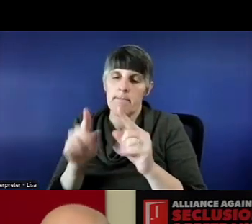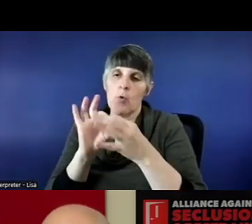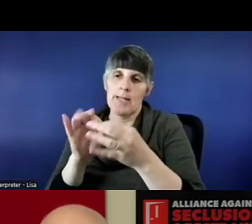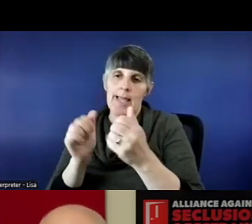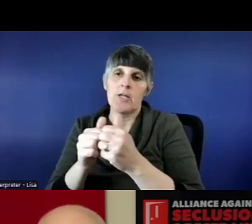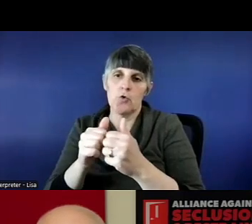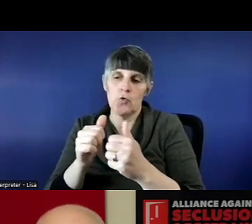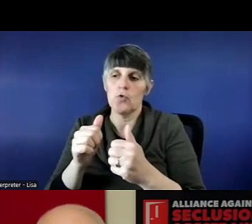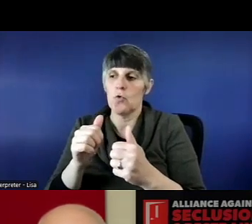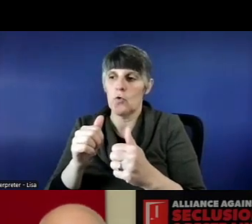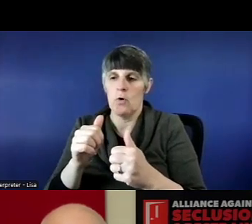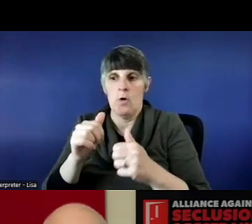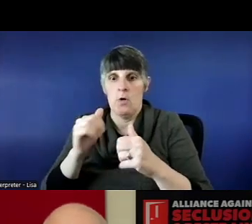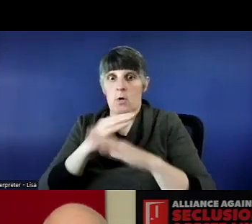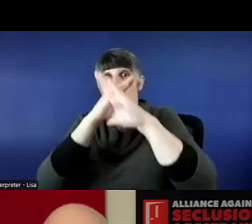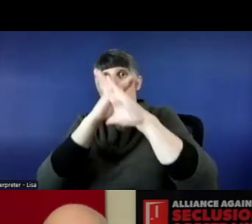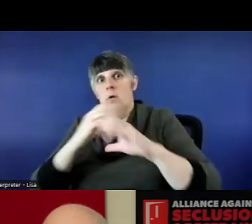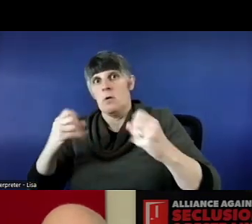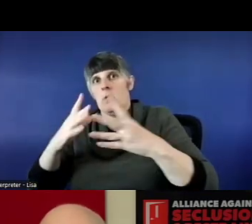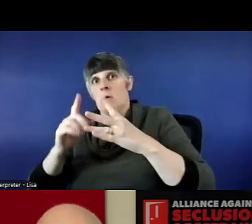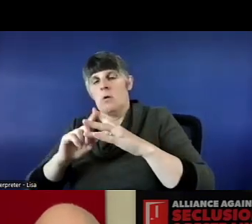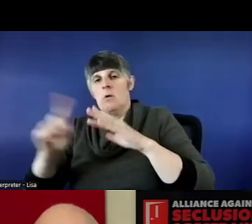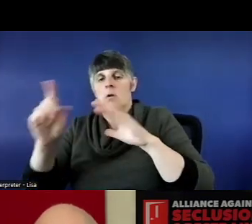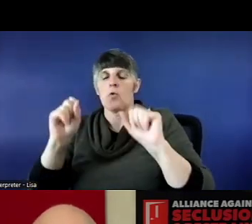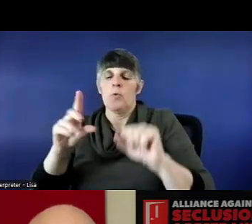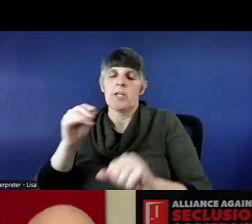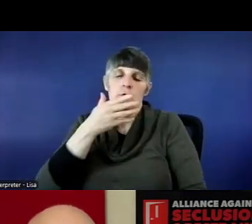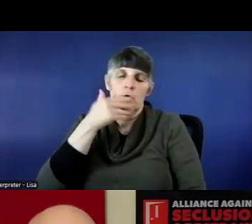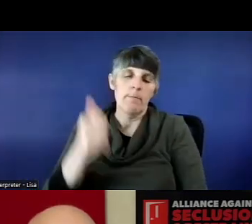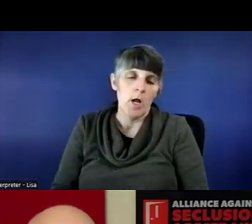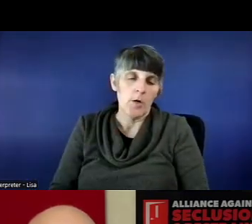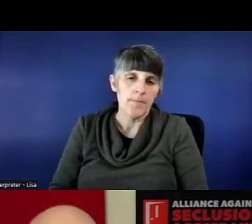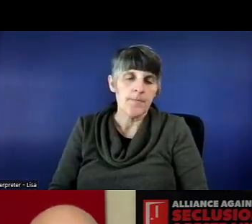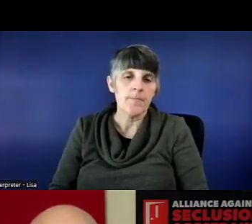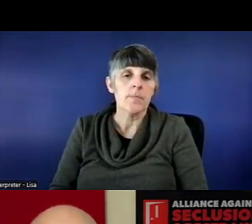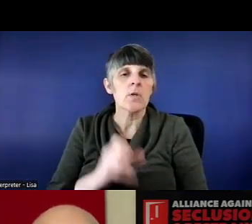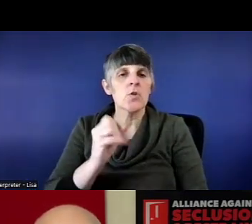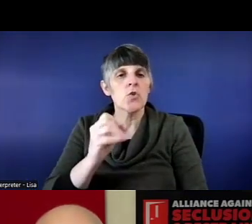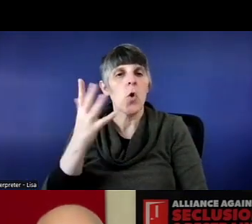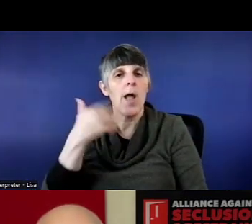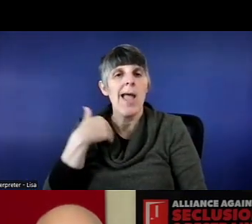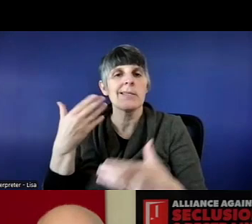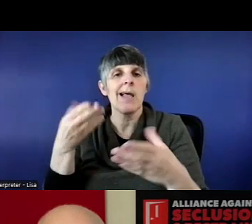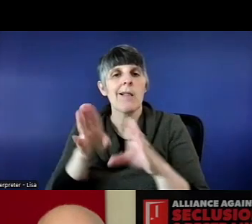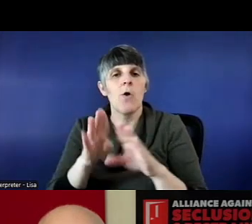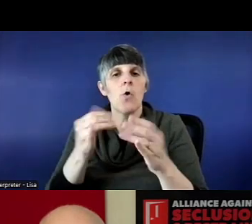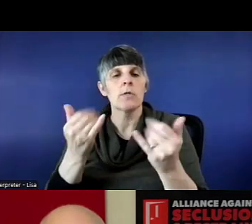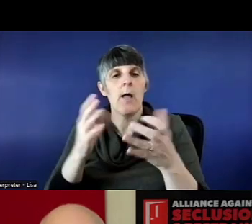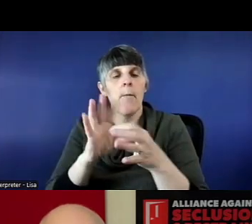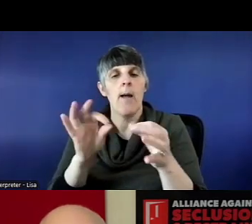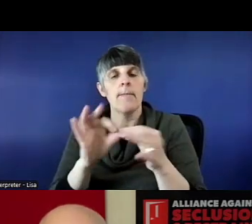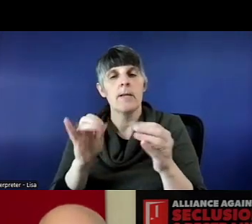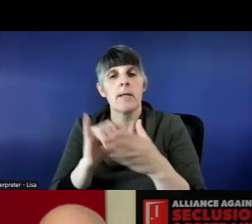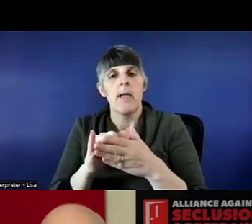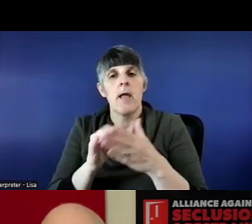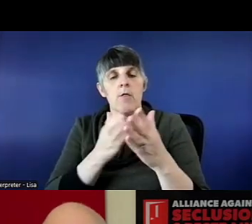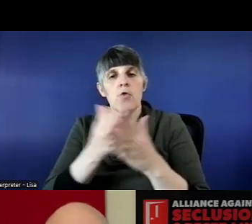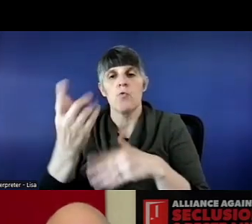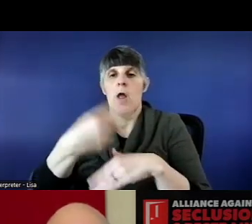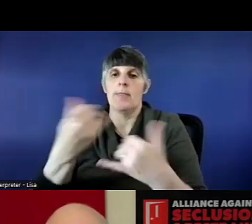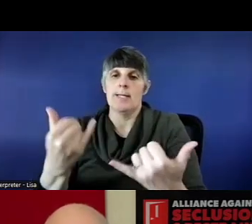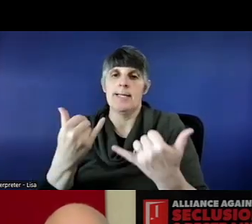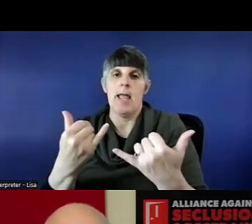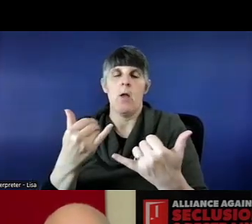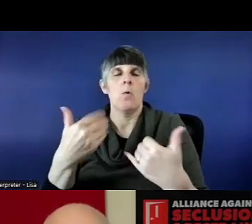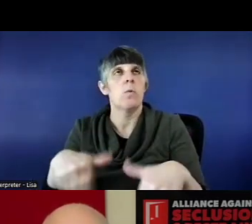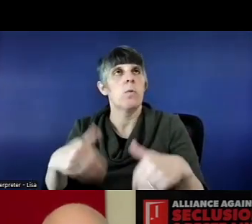to a dysregulated nervous system, and we can do better. So, kind of as I wrap up, I just want to mention that throughout the day, what